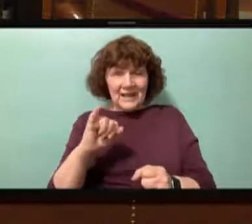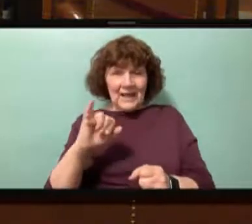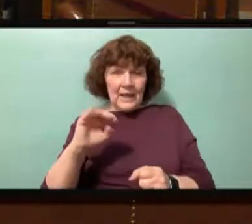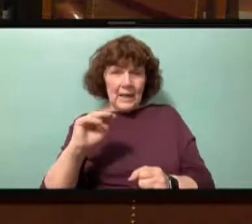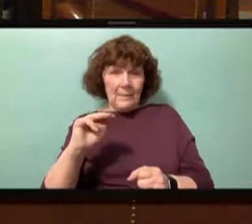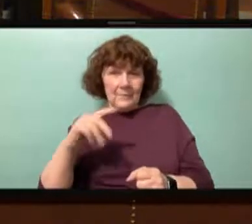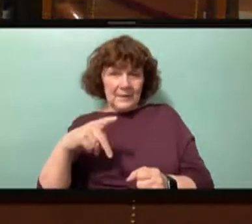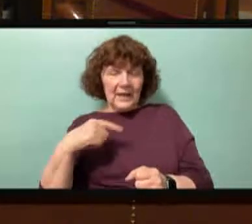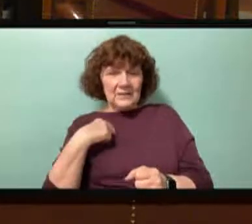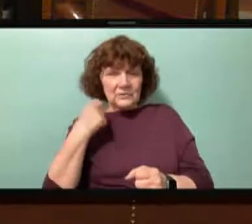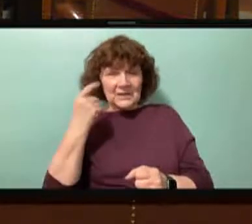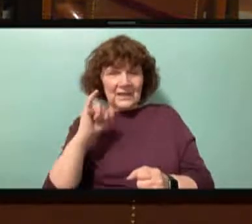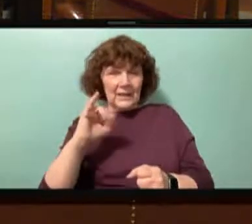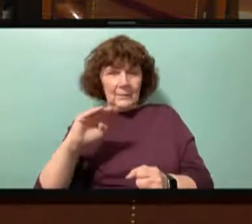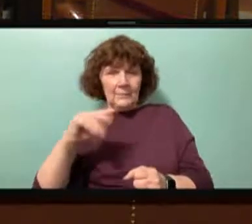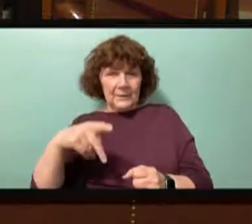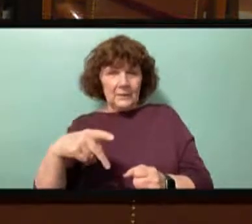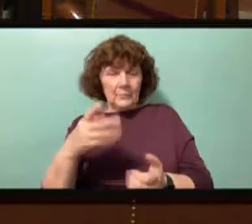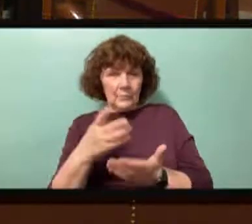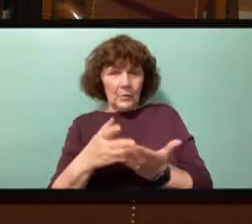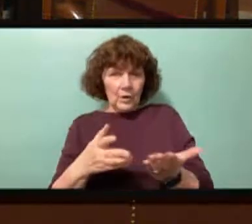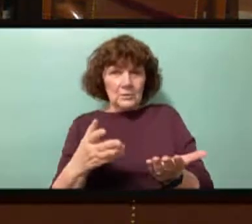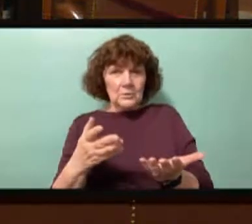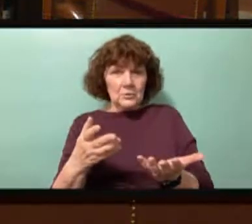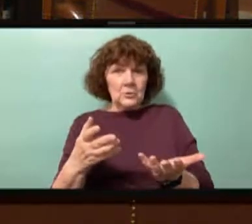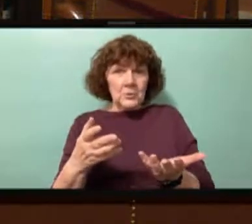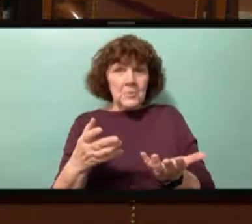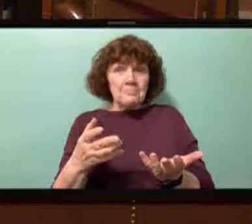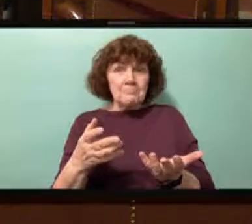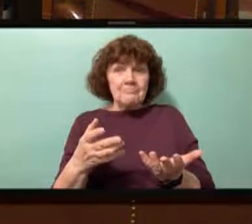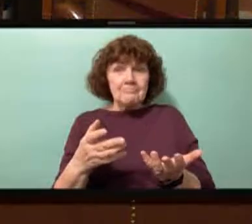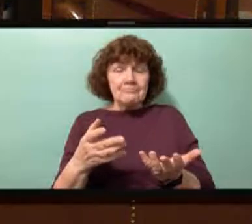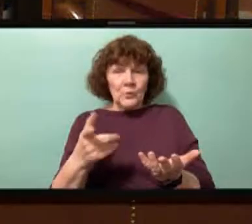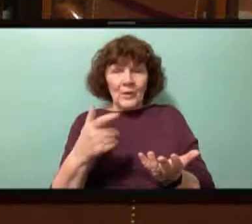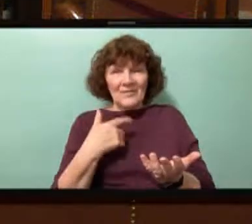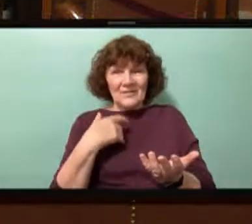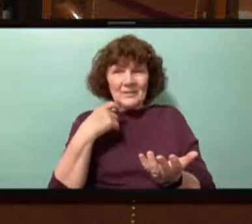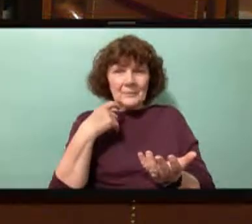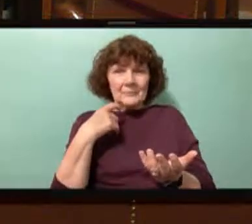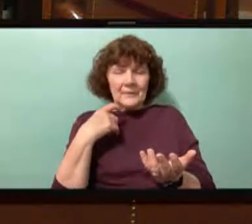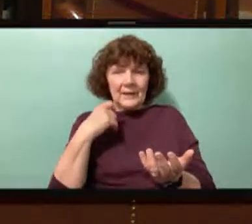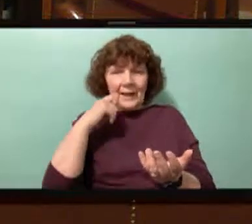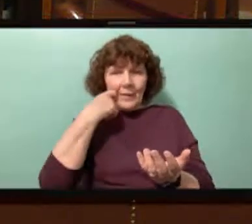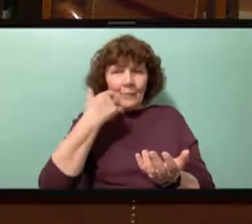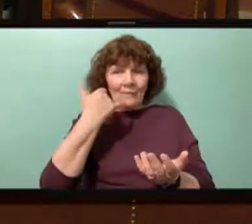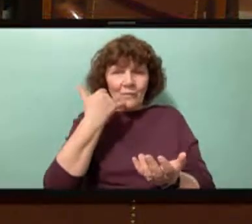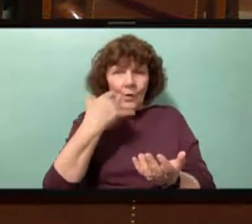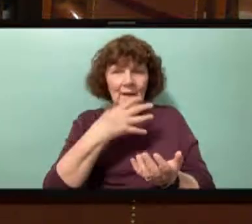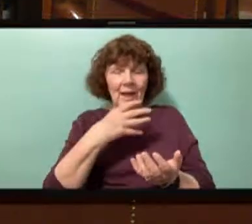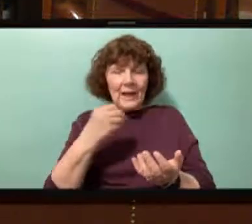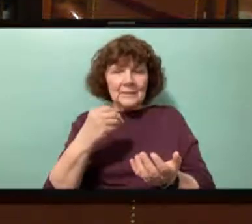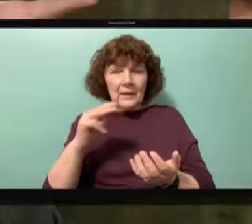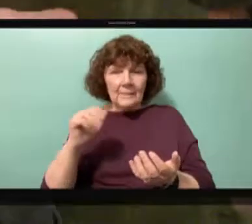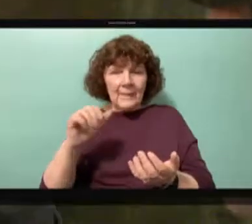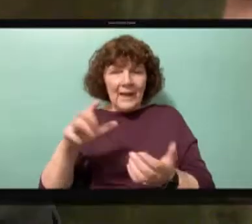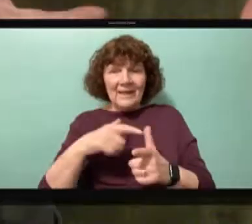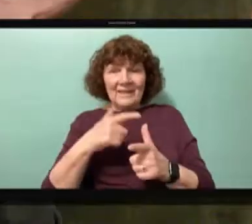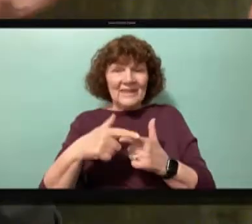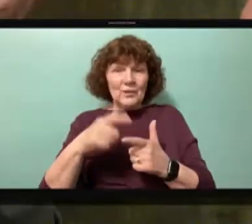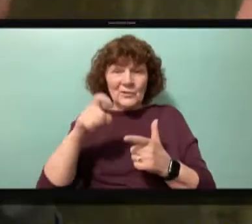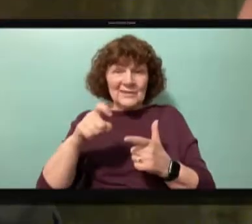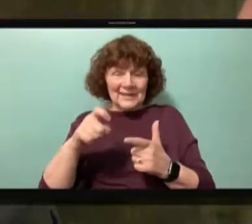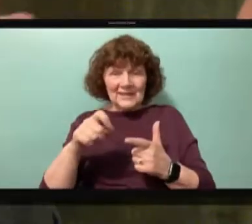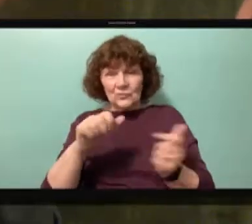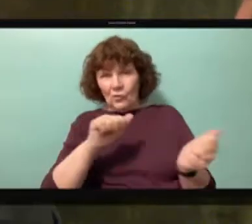part, right? Like you have, like, you know, you Yeah. have an Apple phone and an Apple, you know, and a Mac, and then you need all the Apple stuff